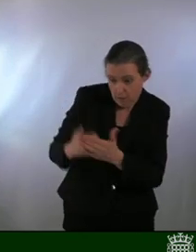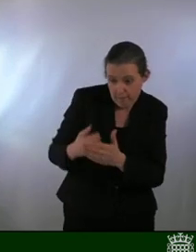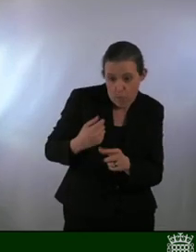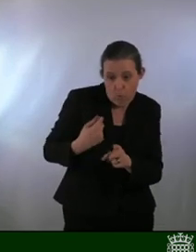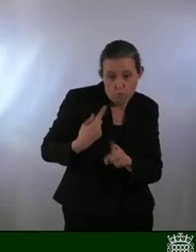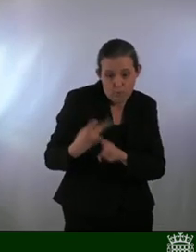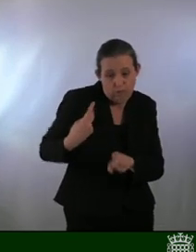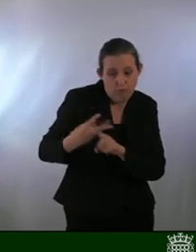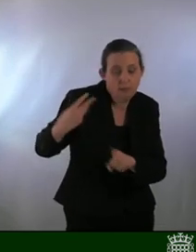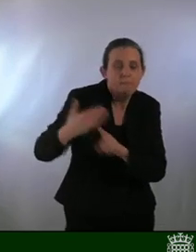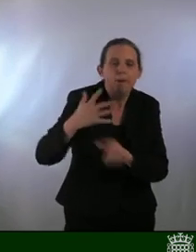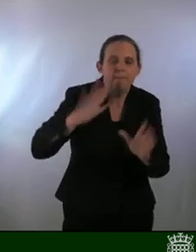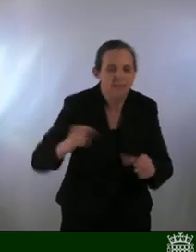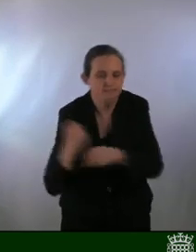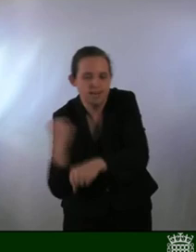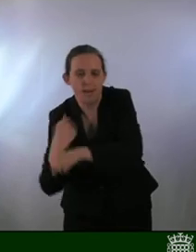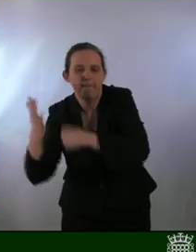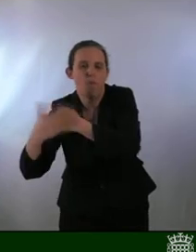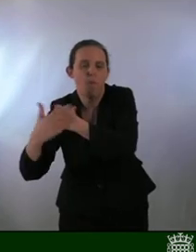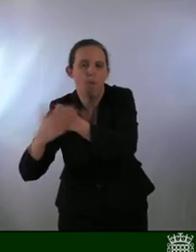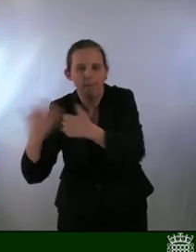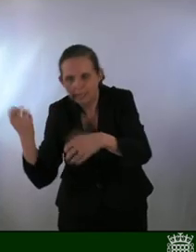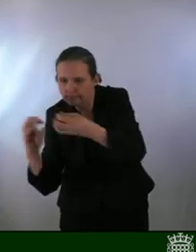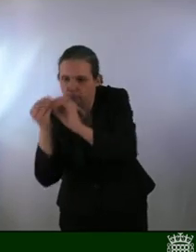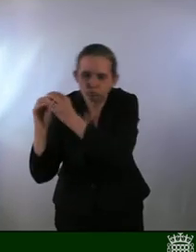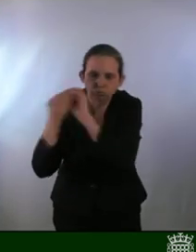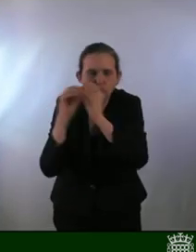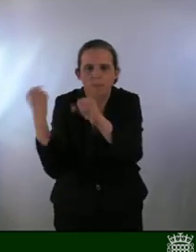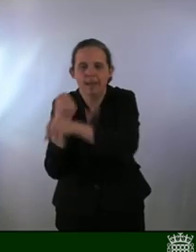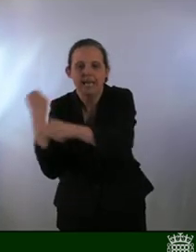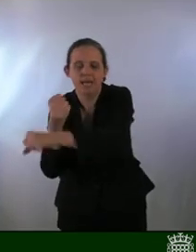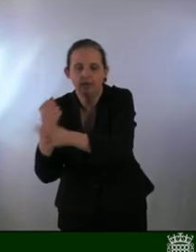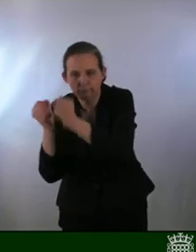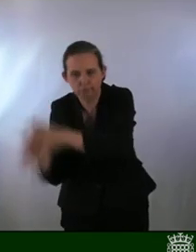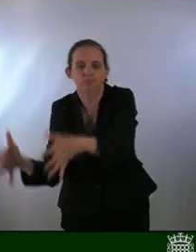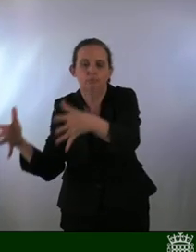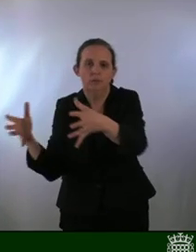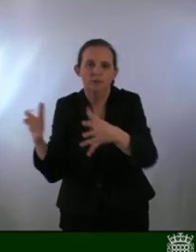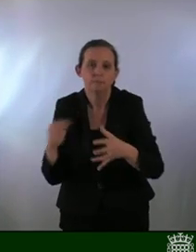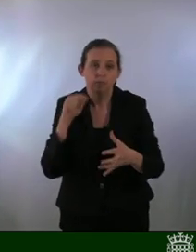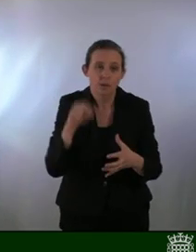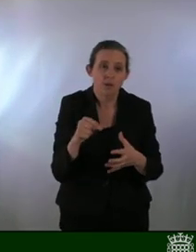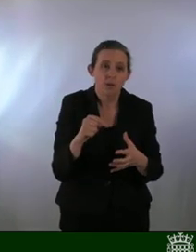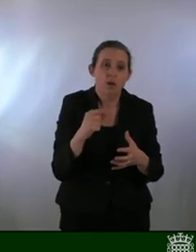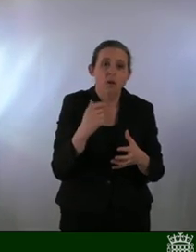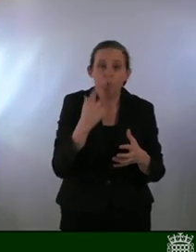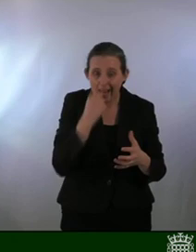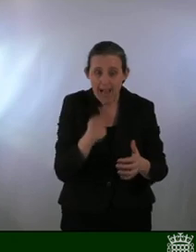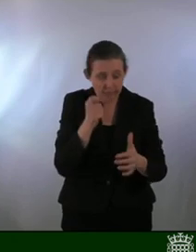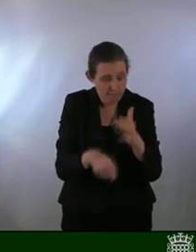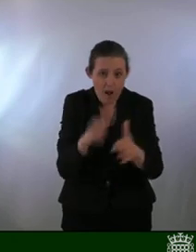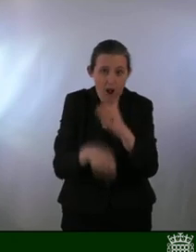we also need to manufacture more. And as we've discussed in the House, there is no limit to our appetite to